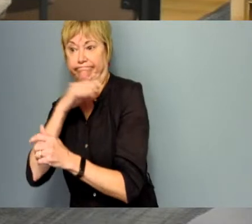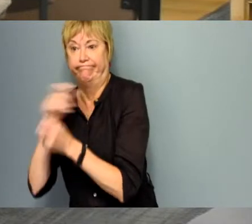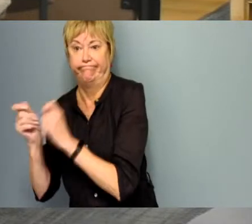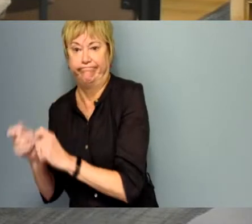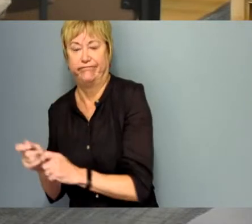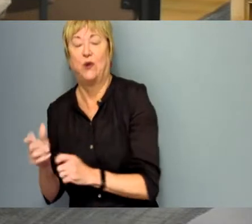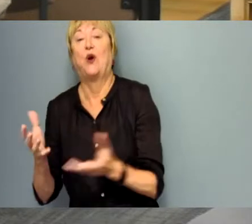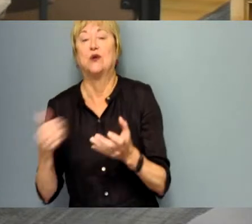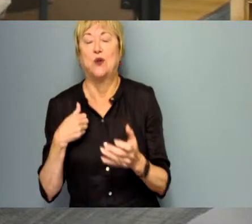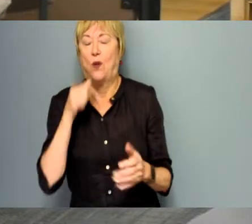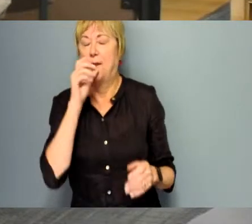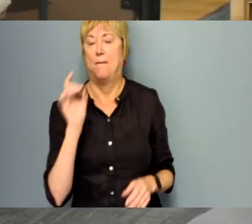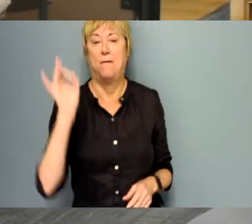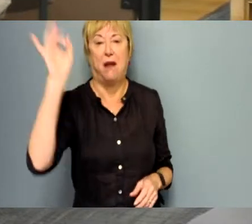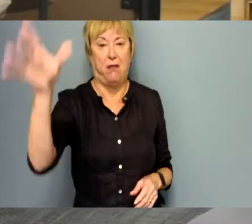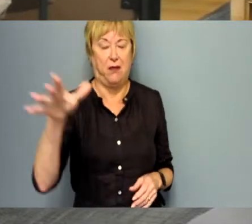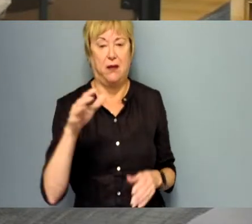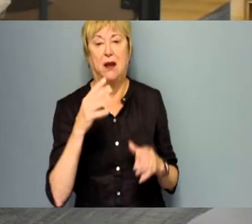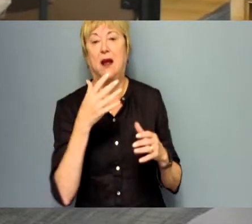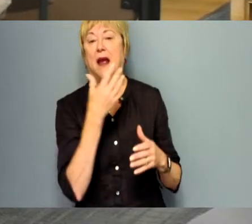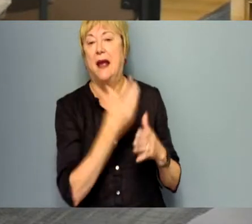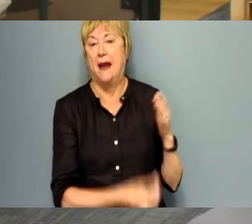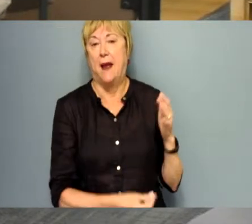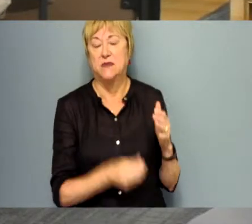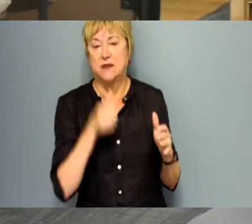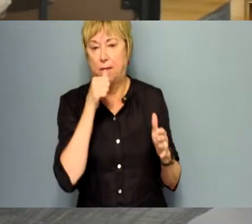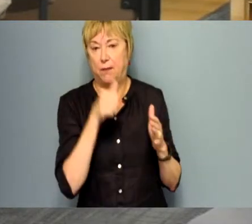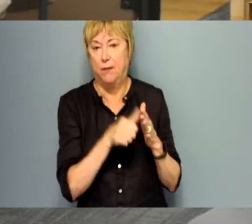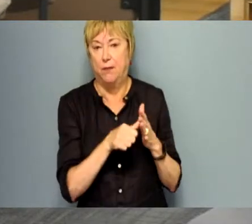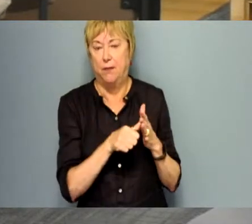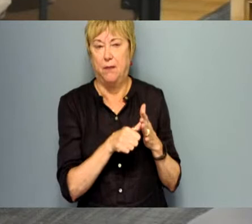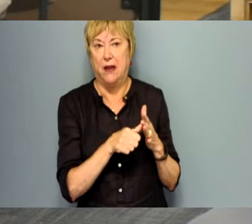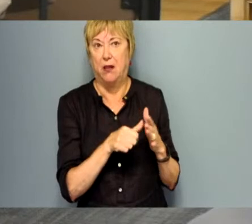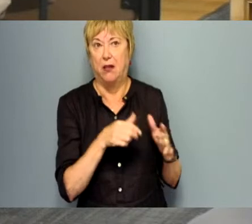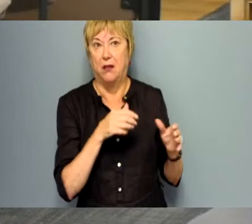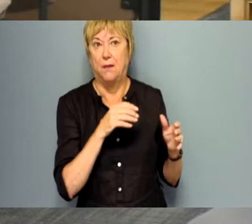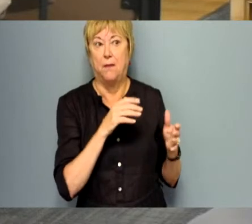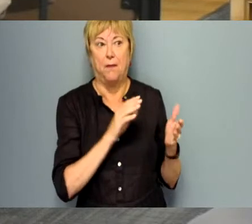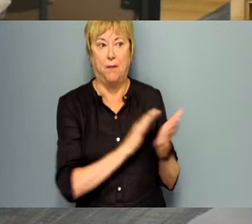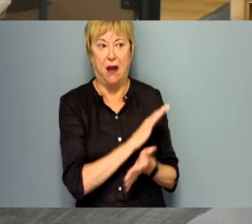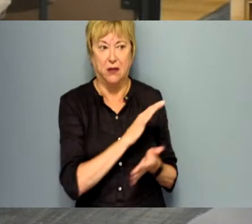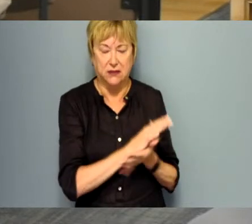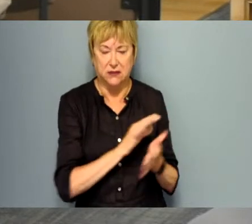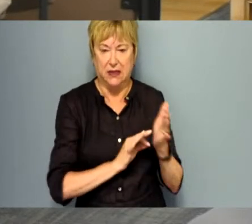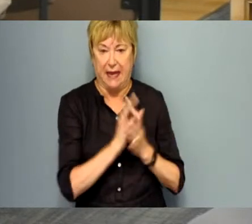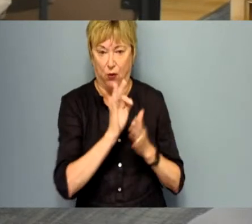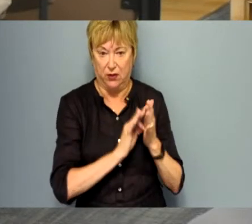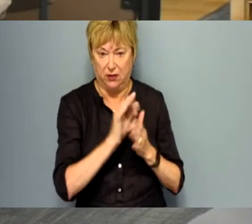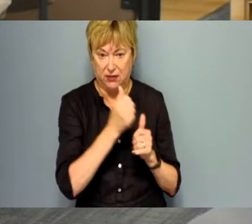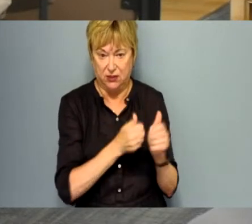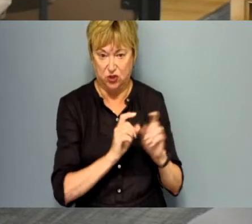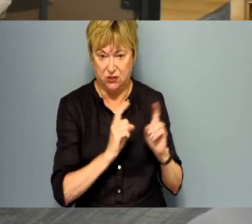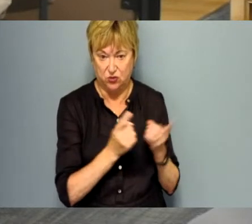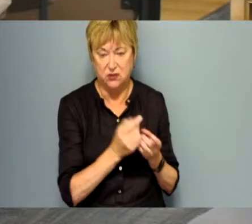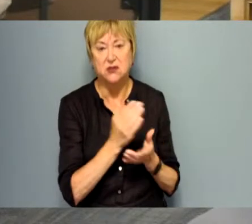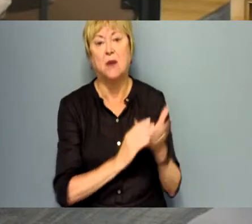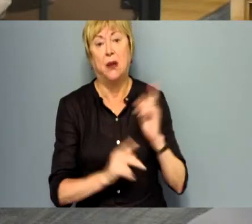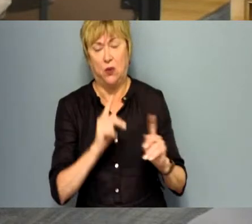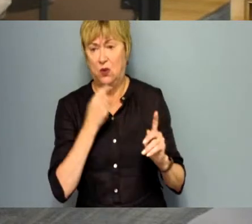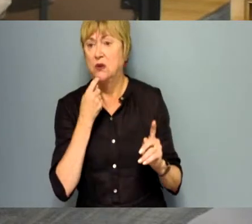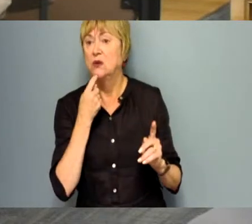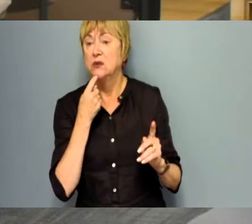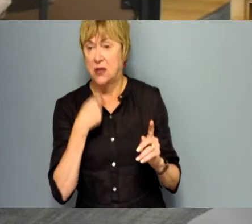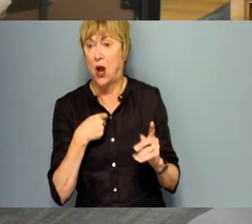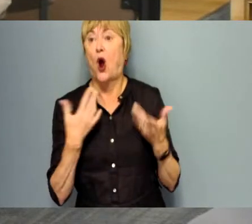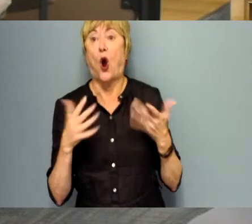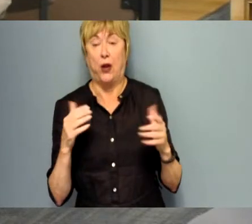absentee ballots to be counted in each district. I have had people come to me who were told that they already had a